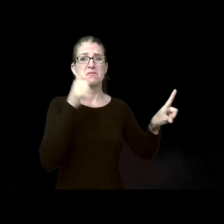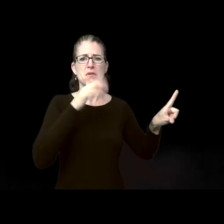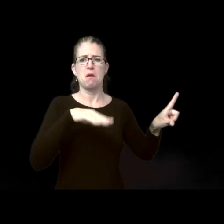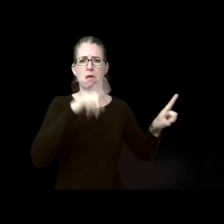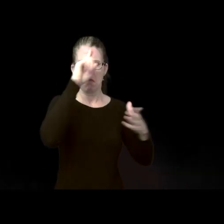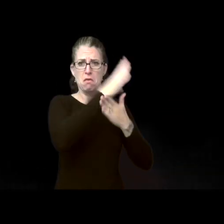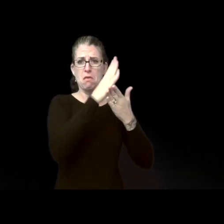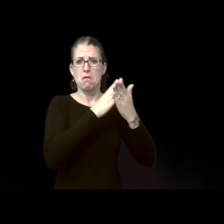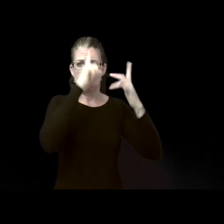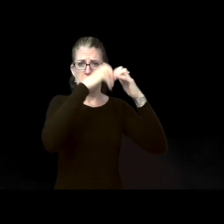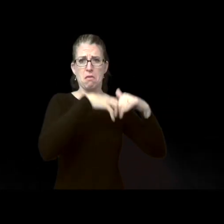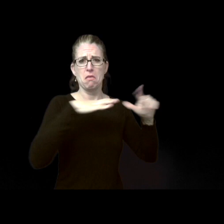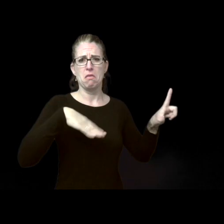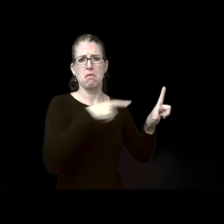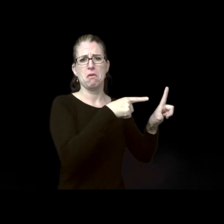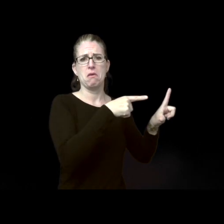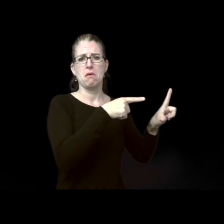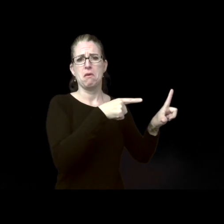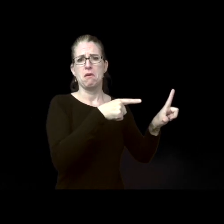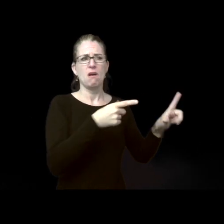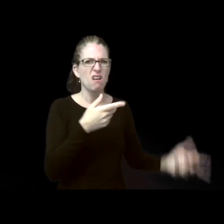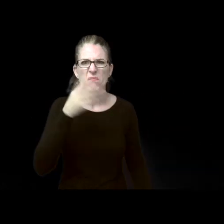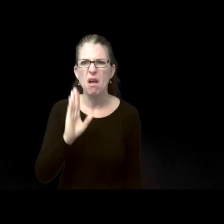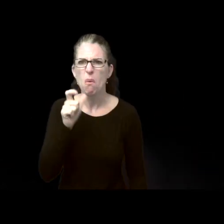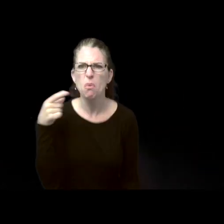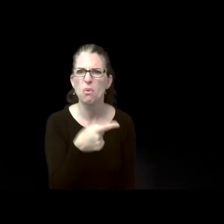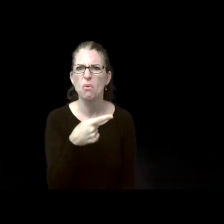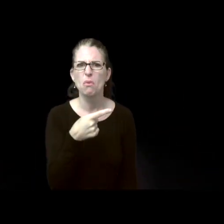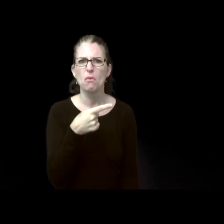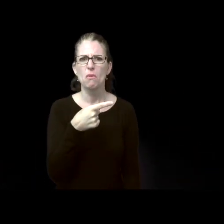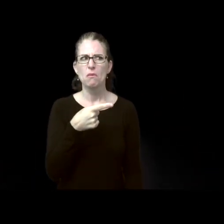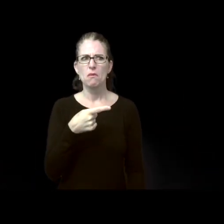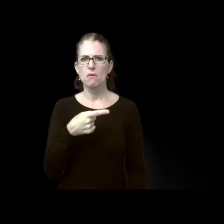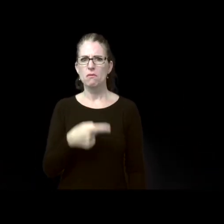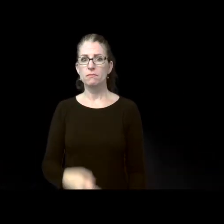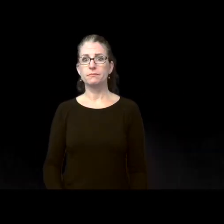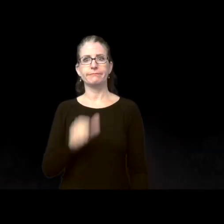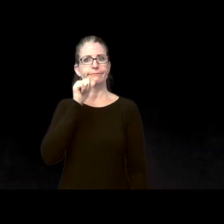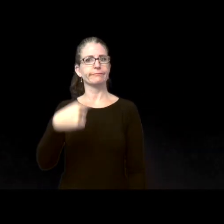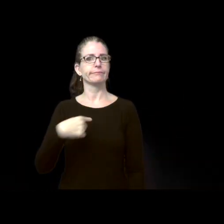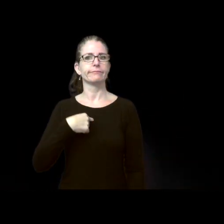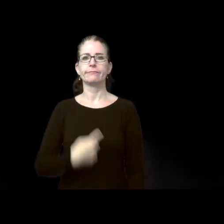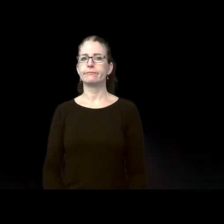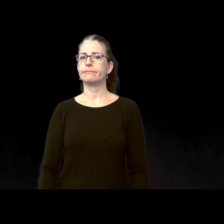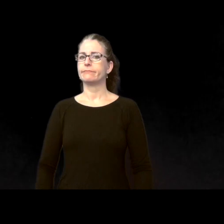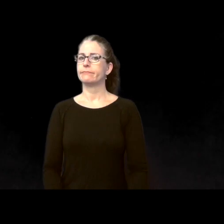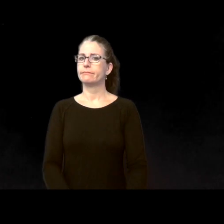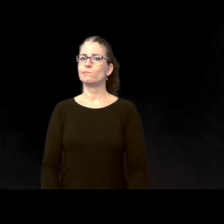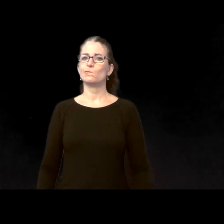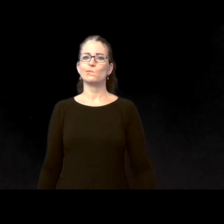Because the girl in that picture ain't broken yet. My God. Who's she? Not